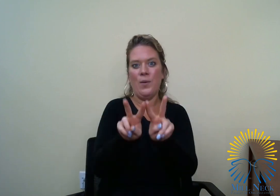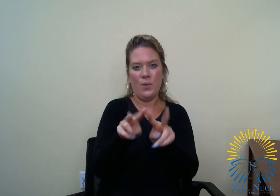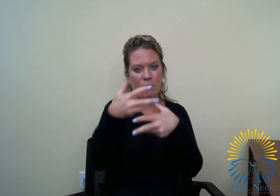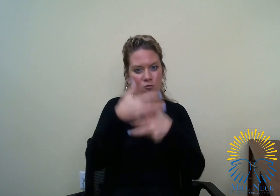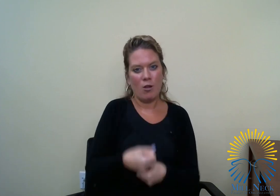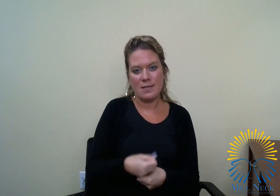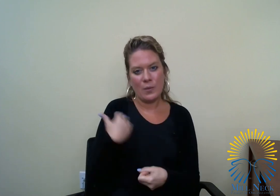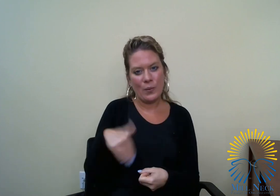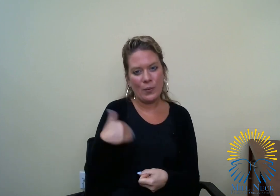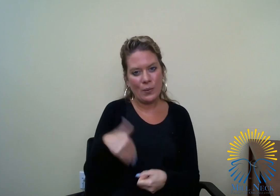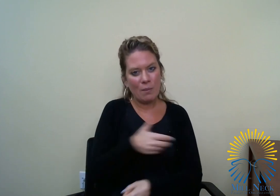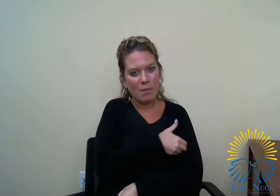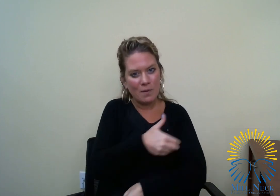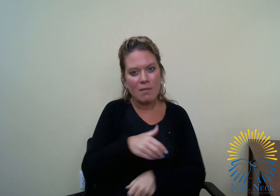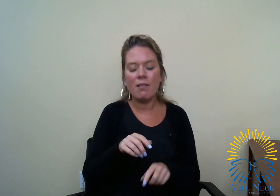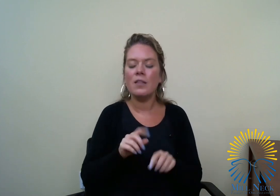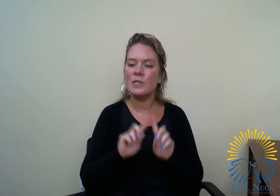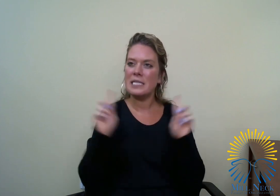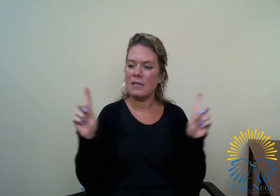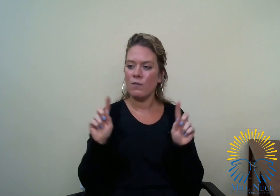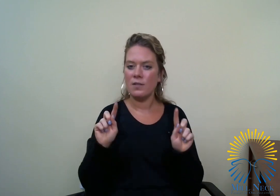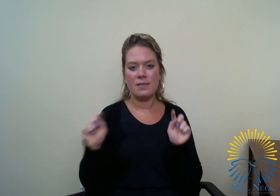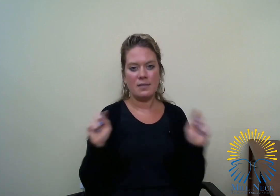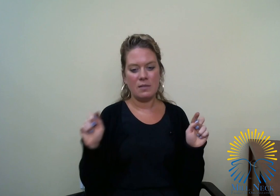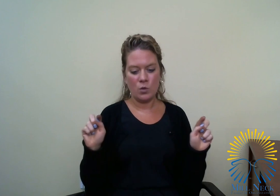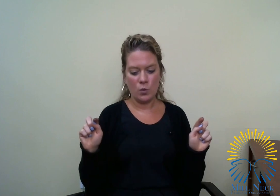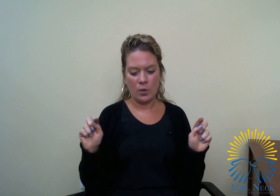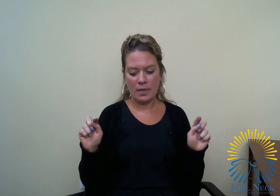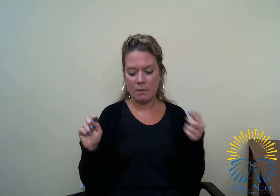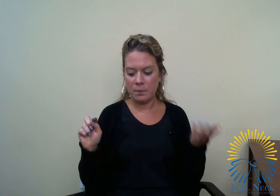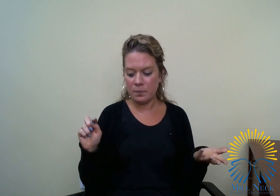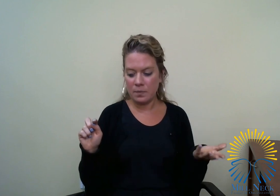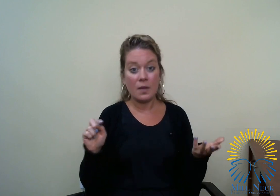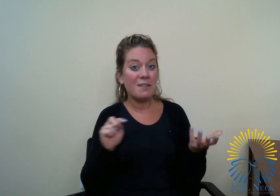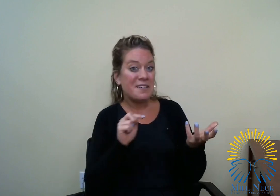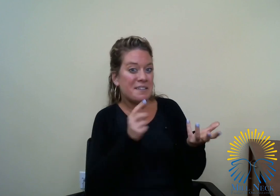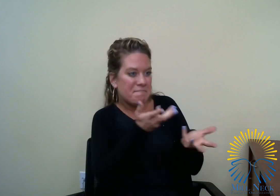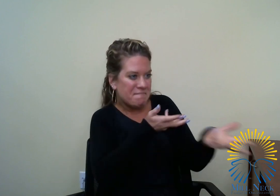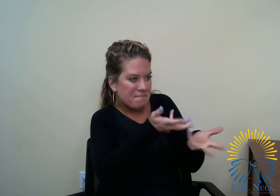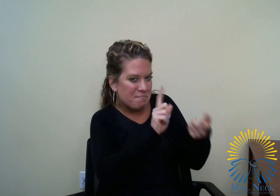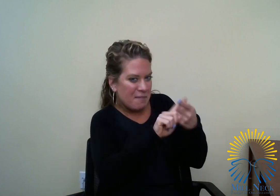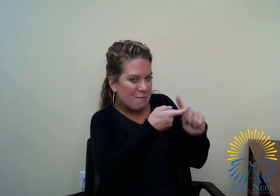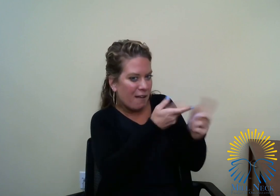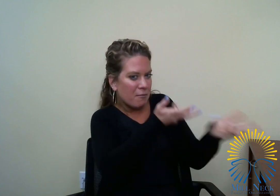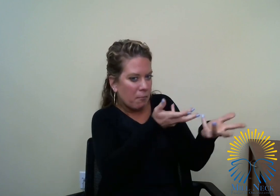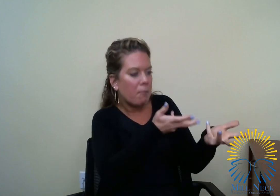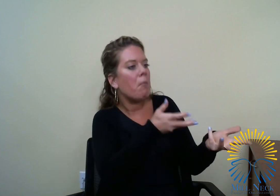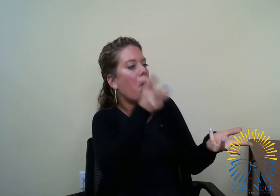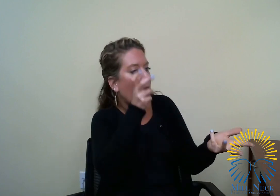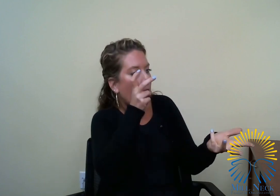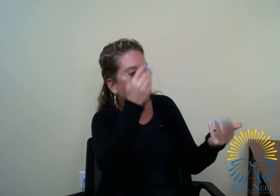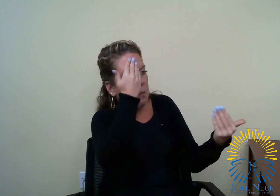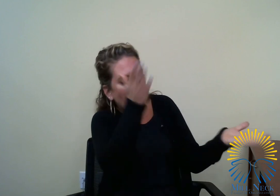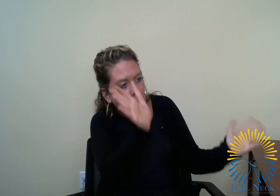But there's a difference in the way that you receive communications from somebody that you're friends with versus somebody you're not, right? The way that you